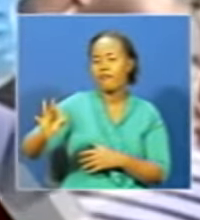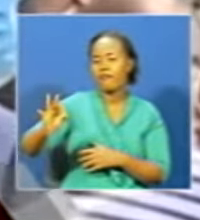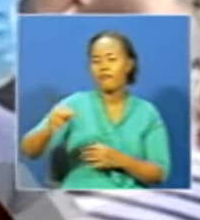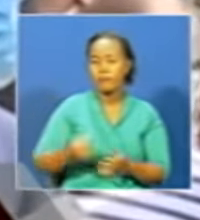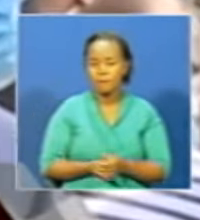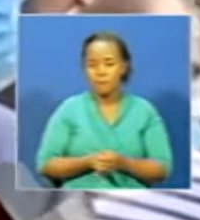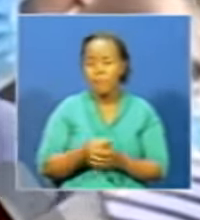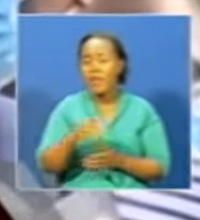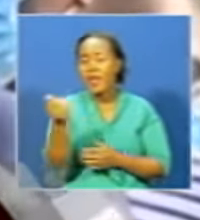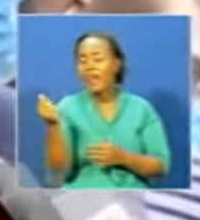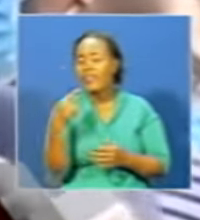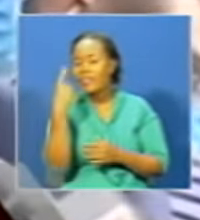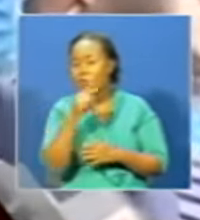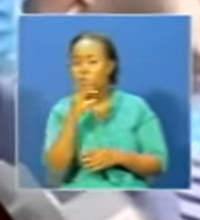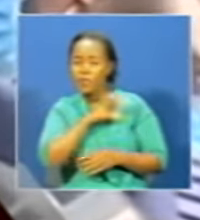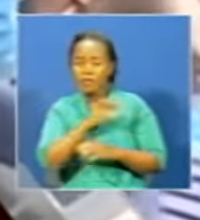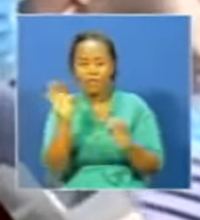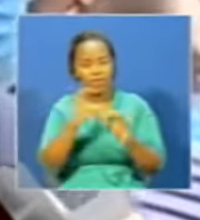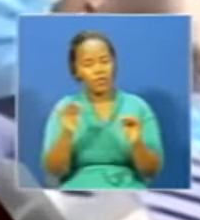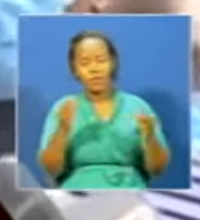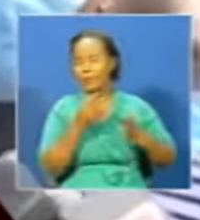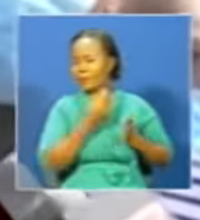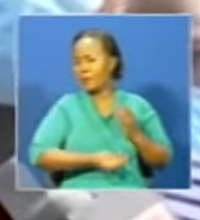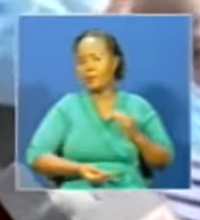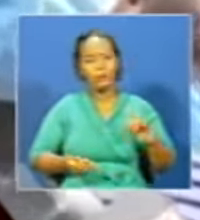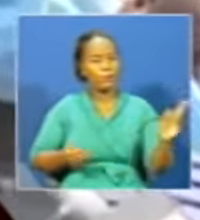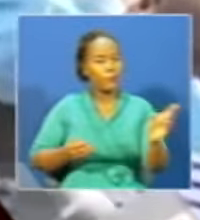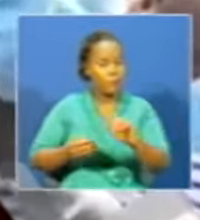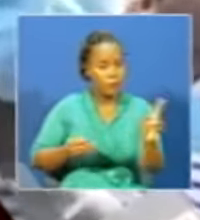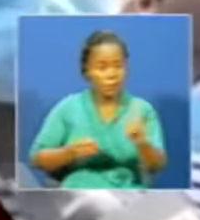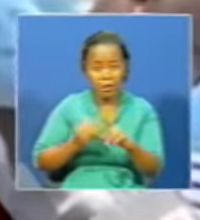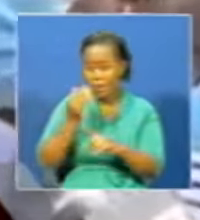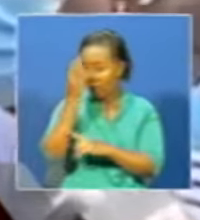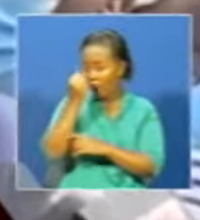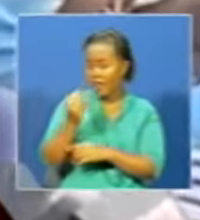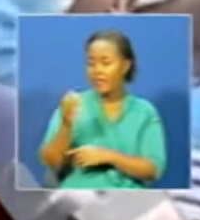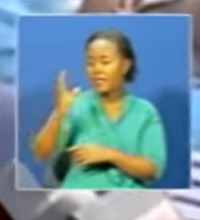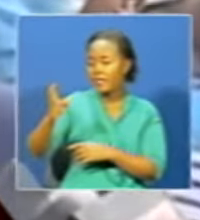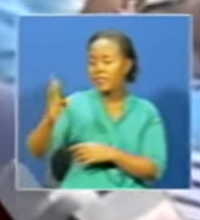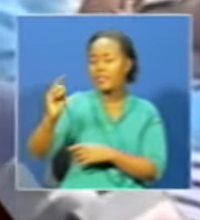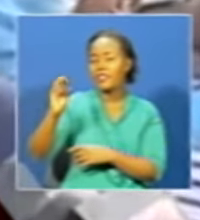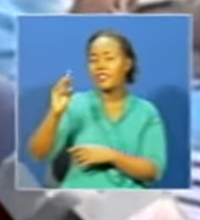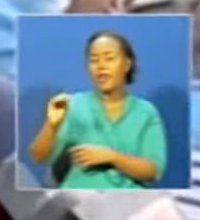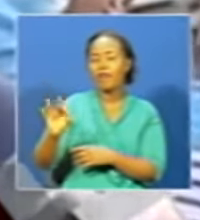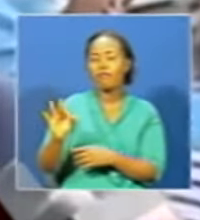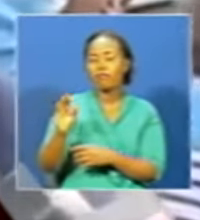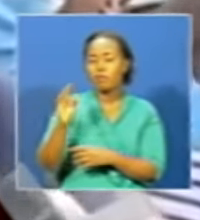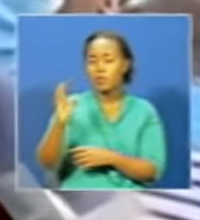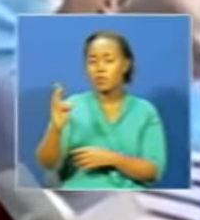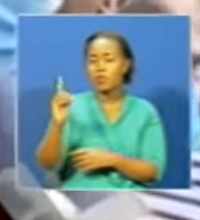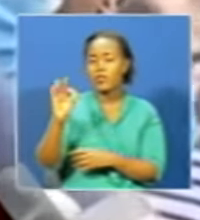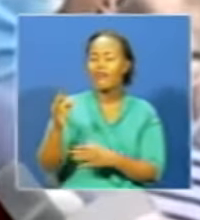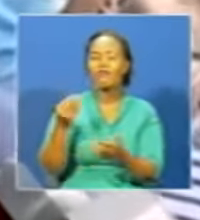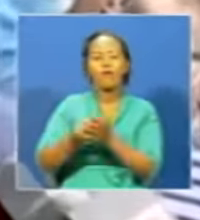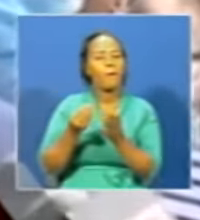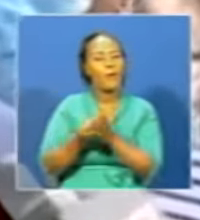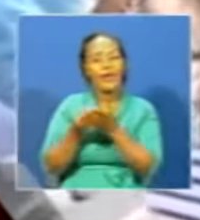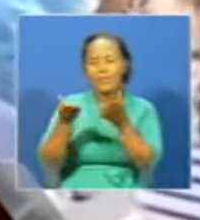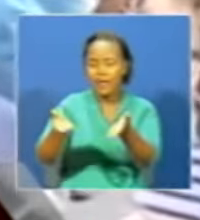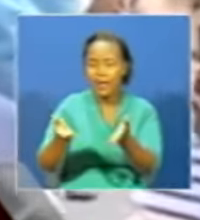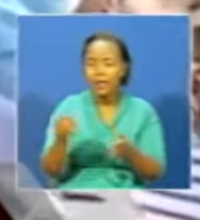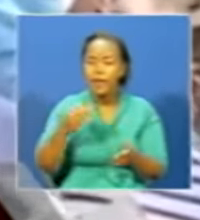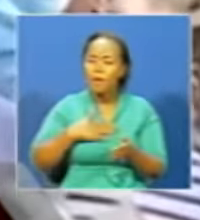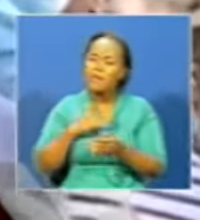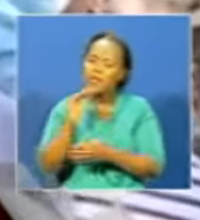lose hope. We have the national CDF for this area. The chairman is here. I'm just pleading with them to follow the